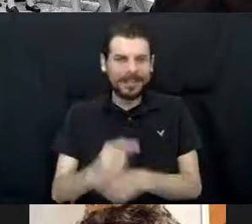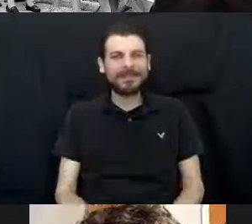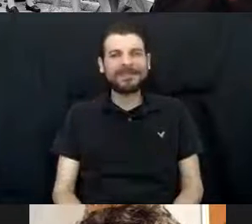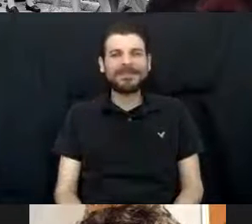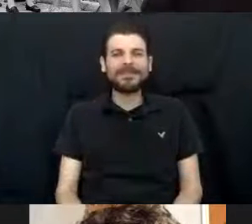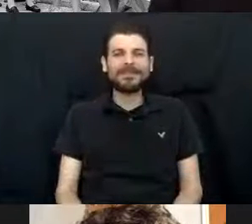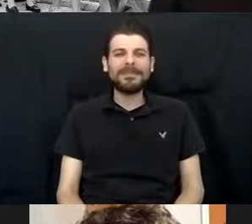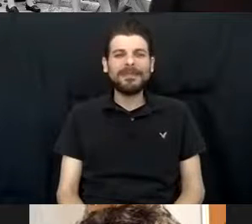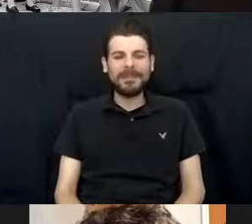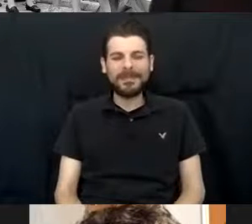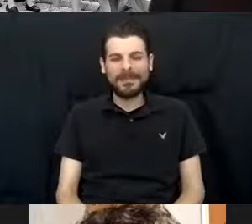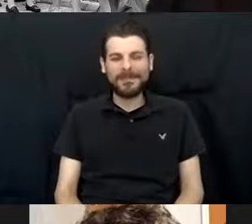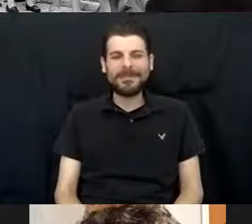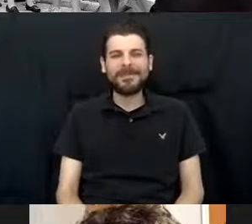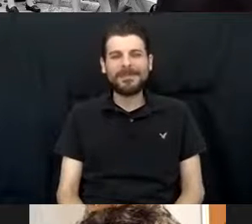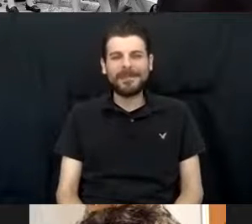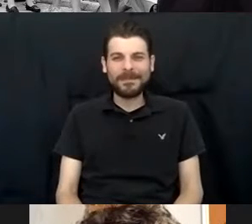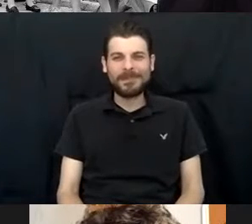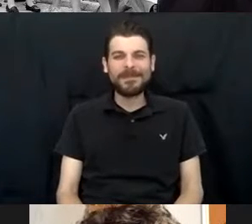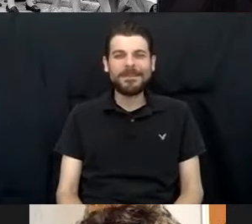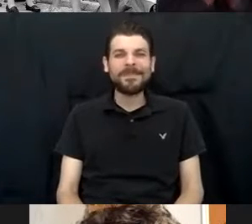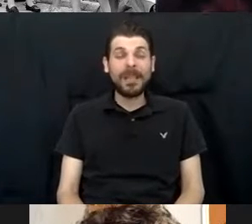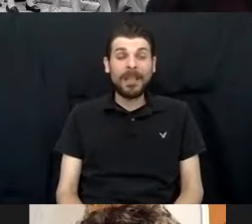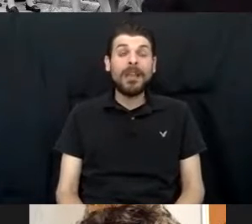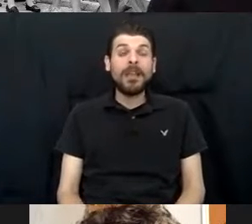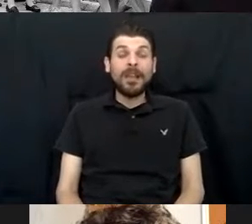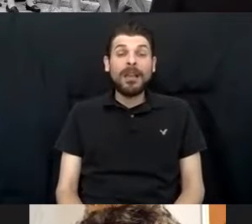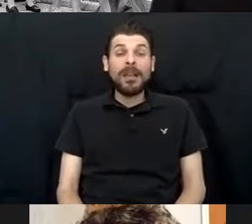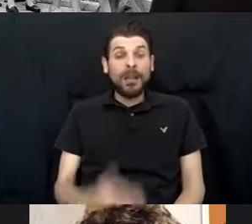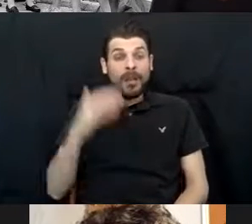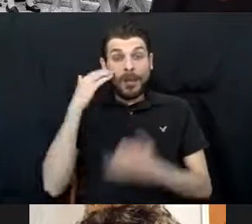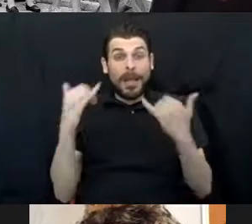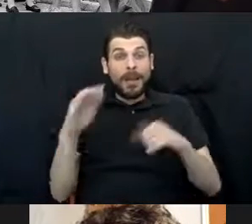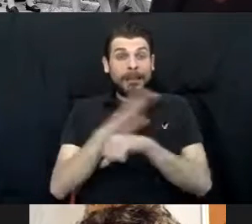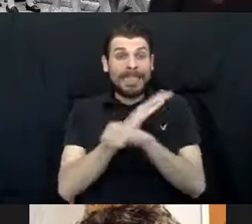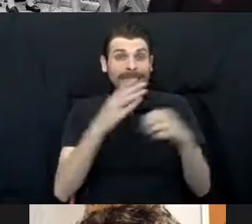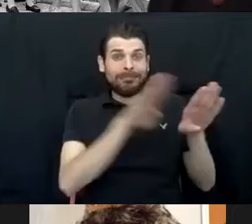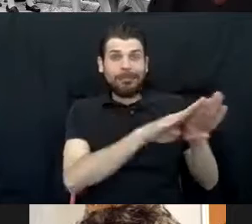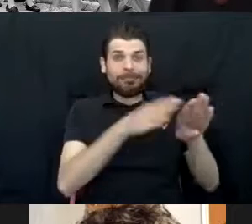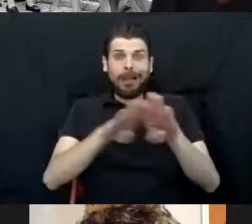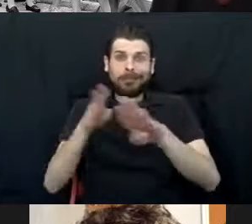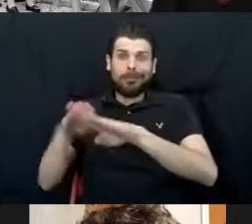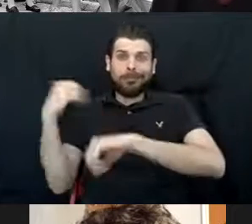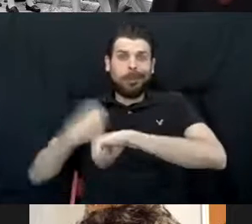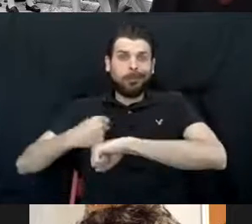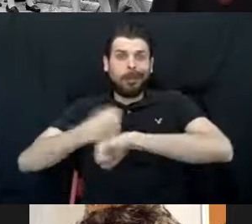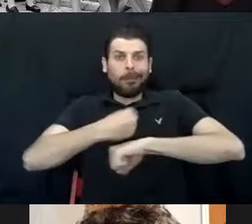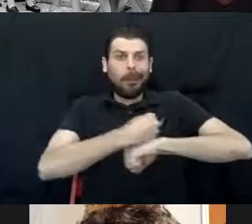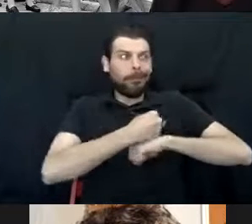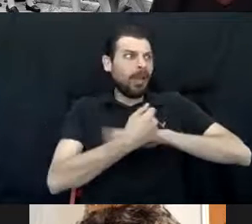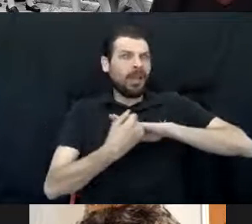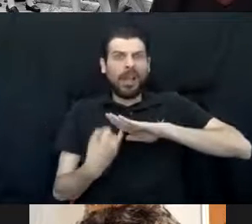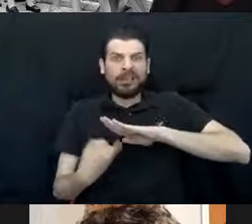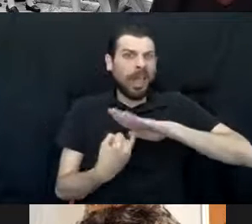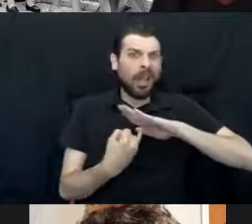Portland is in the middle of a tremendous crisis, with businesses shut down, people isolated and out of